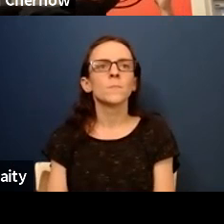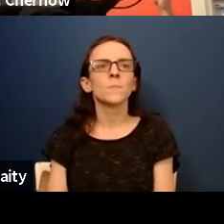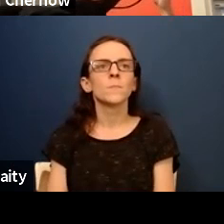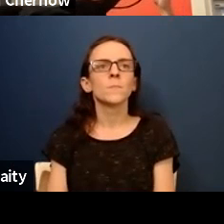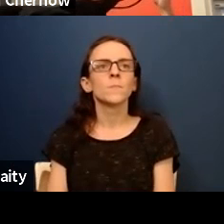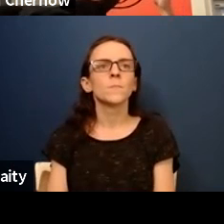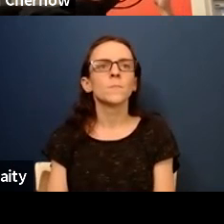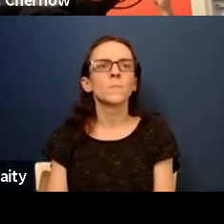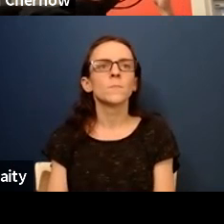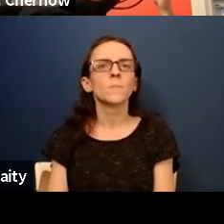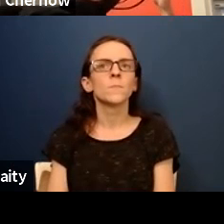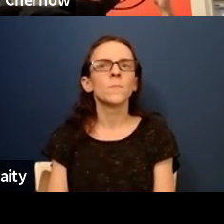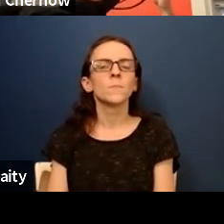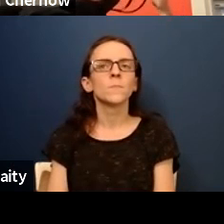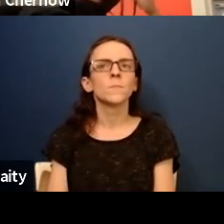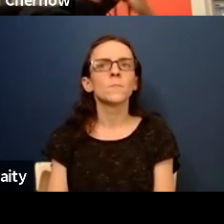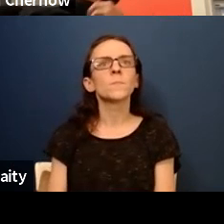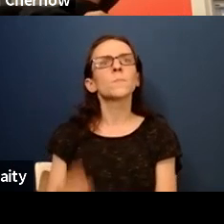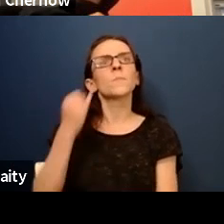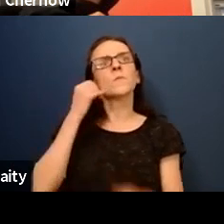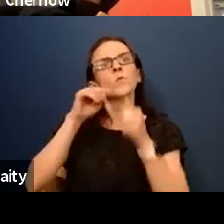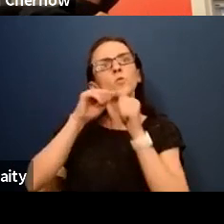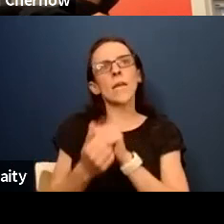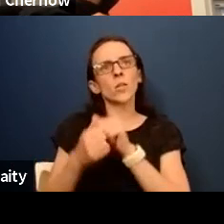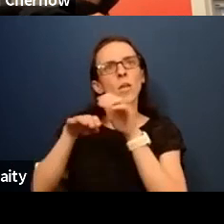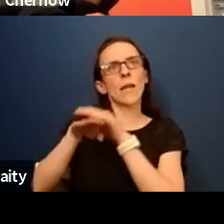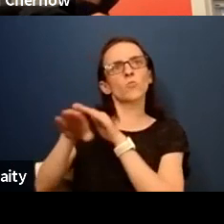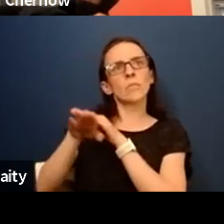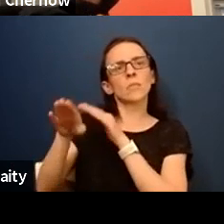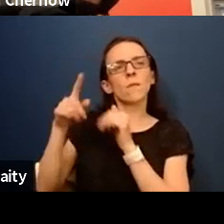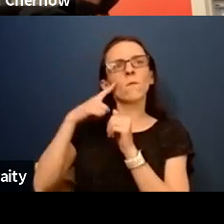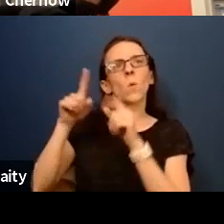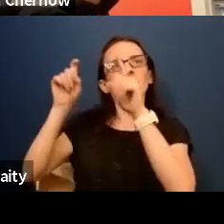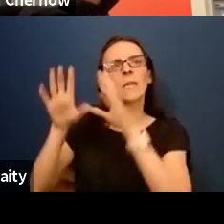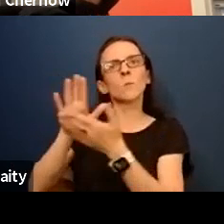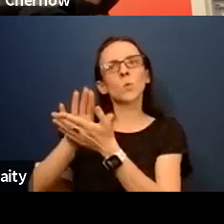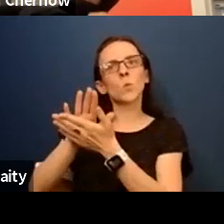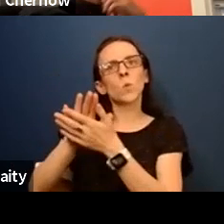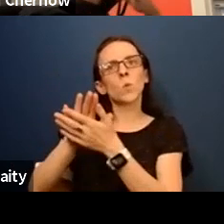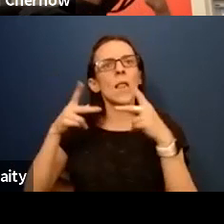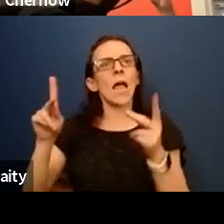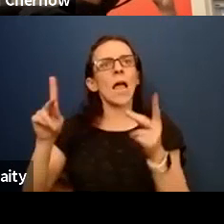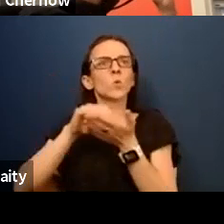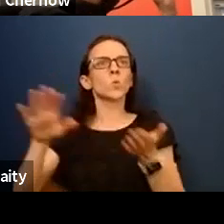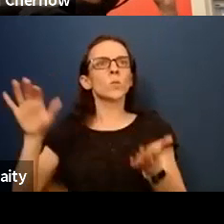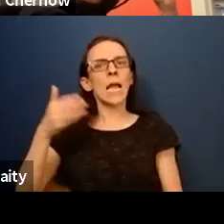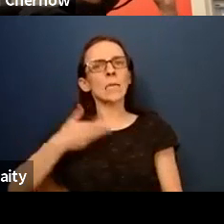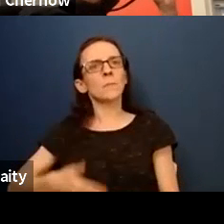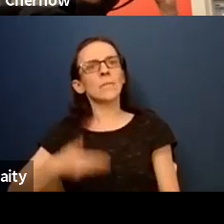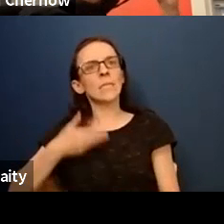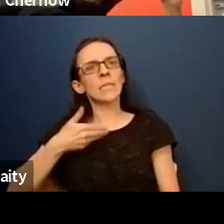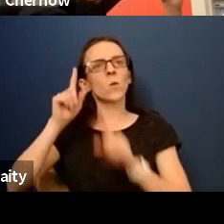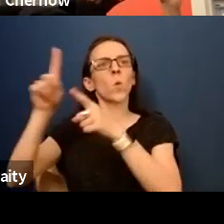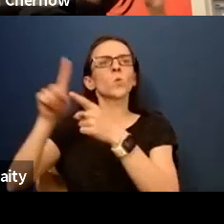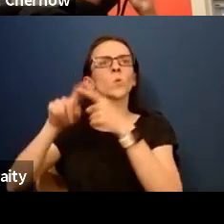So by changing the entrance policy for the 3 exam schools, allowing students like me to get into exam school who are not qualifying,